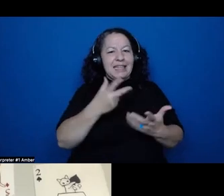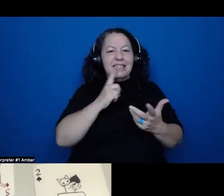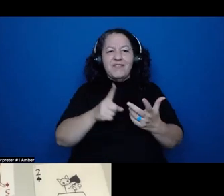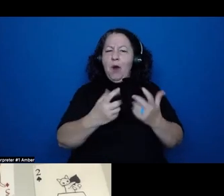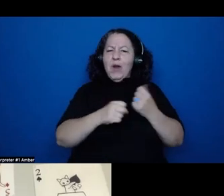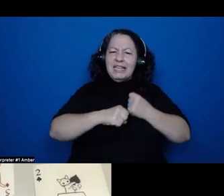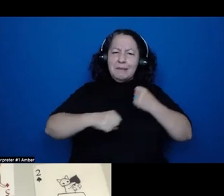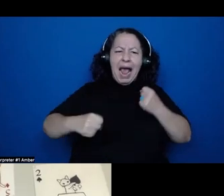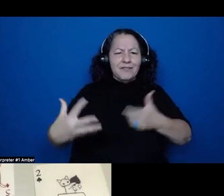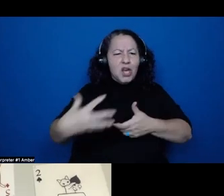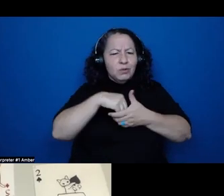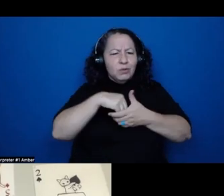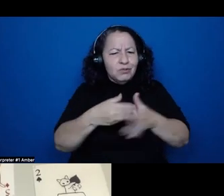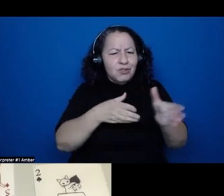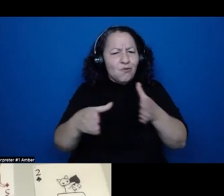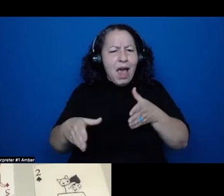important.